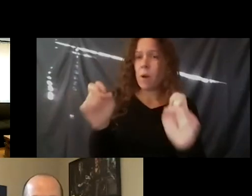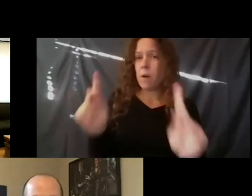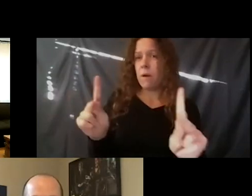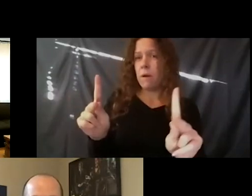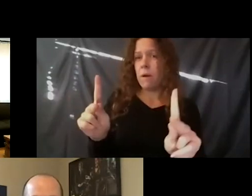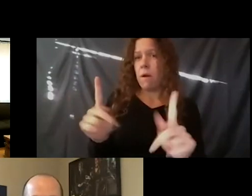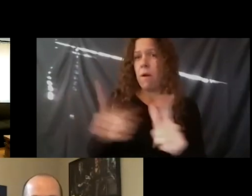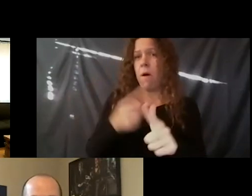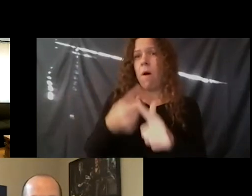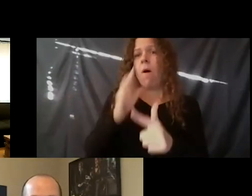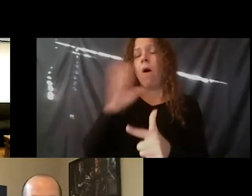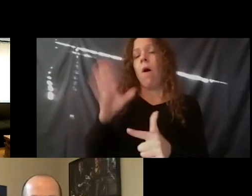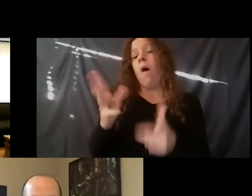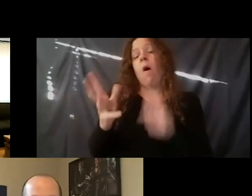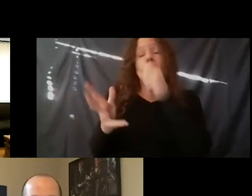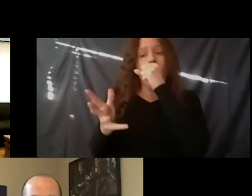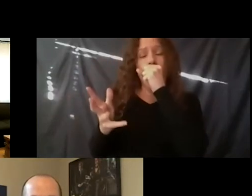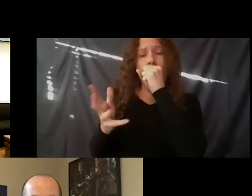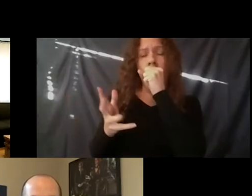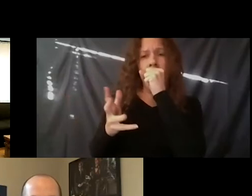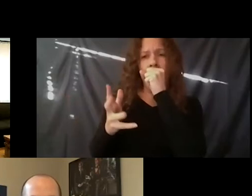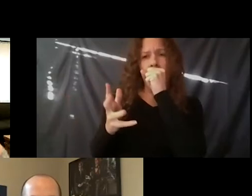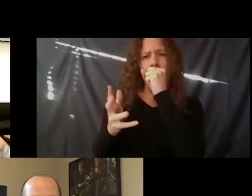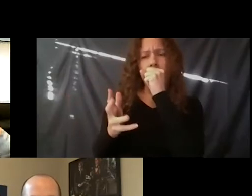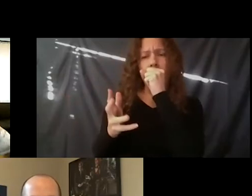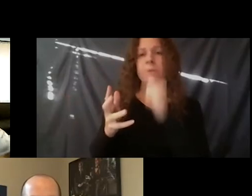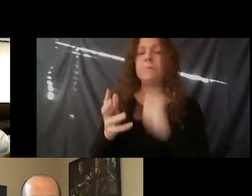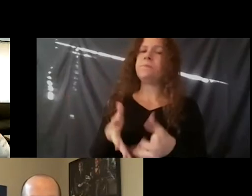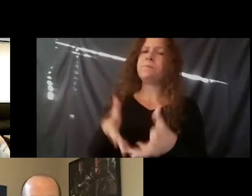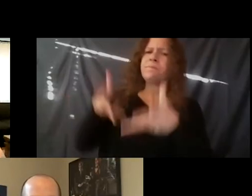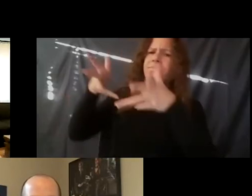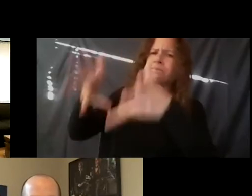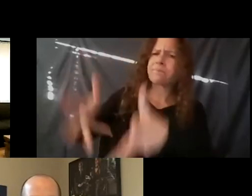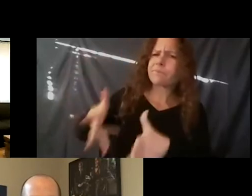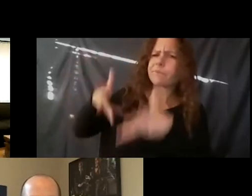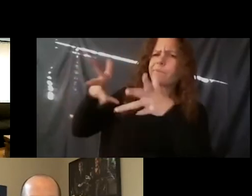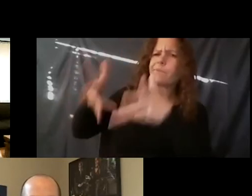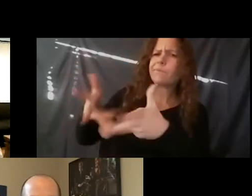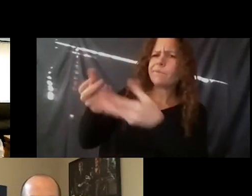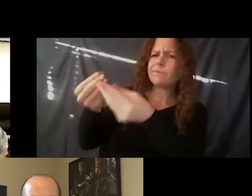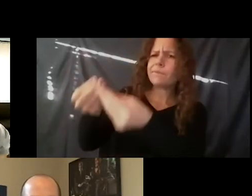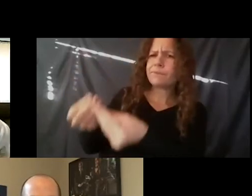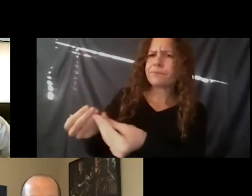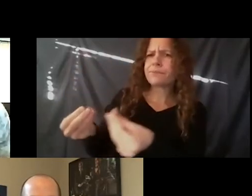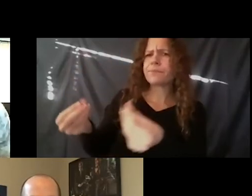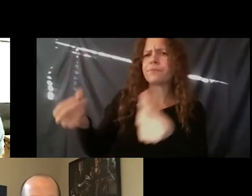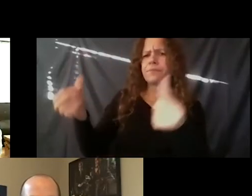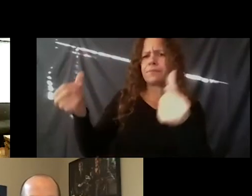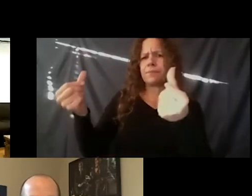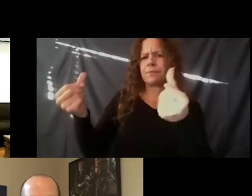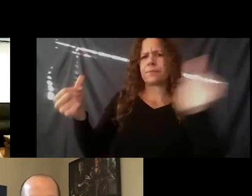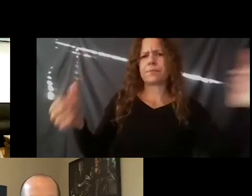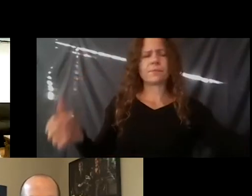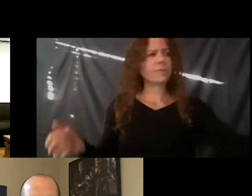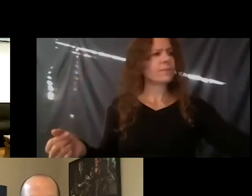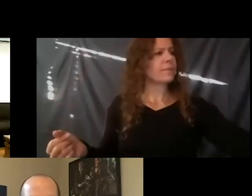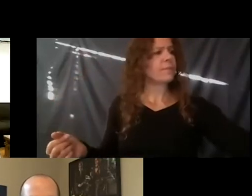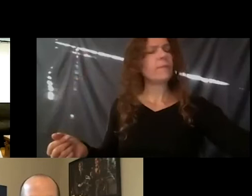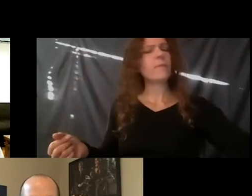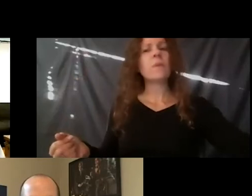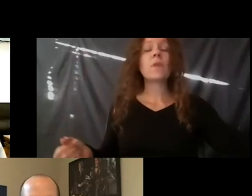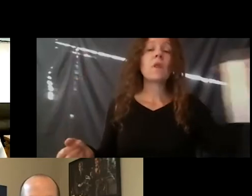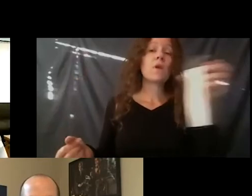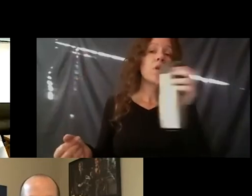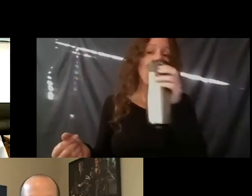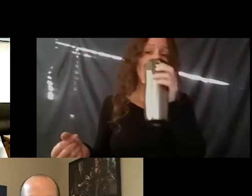and die. They may be a great experience for the people who are on the streets during that moment. I've seen that in every social